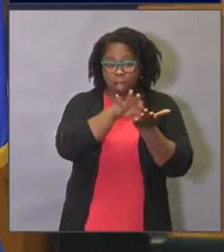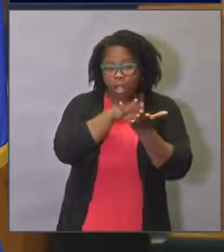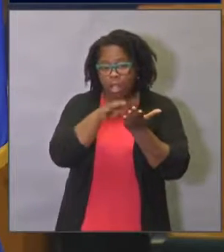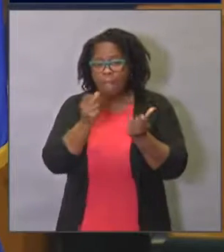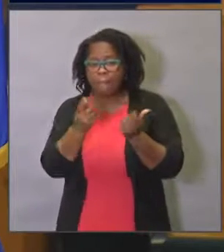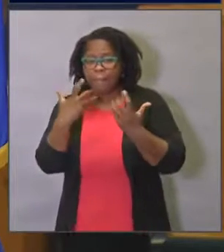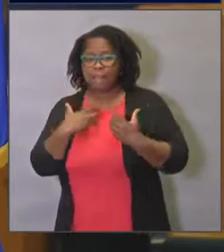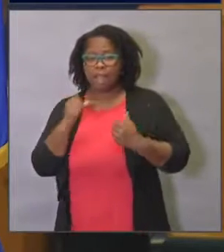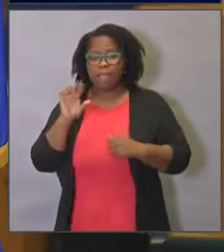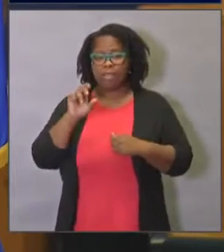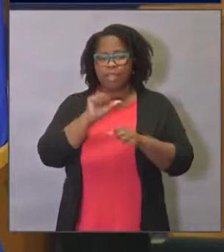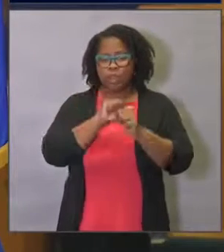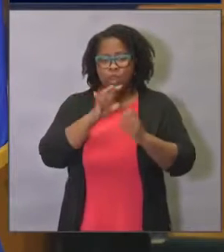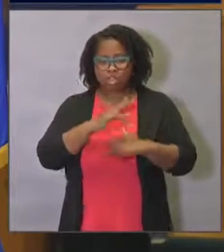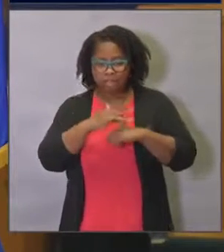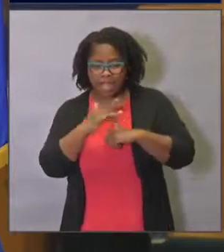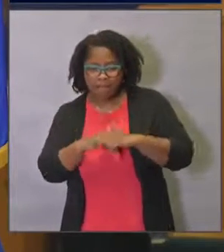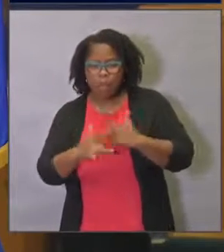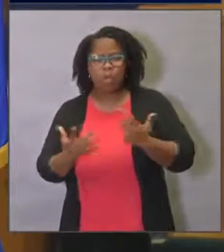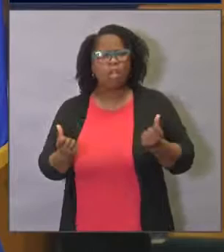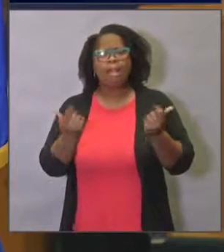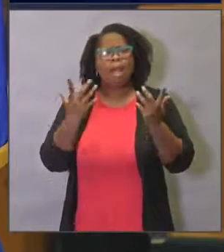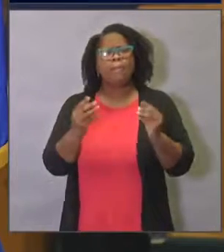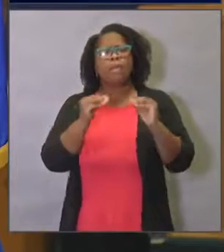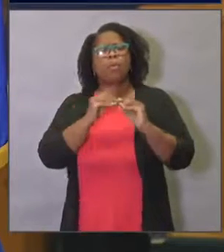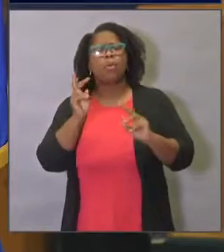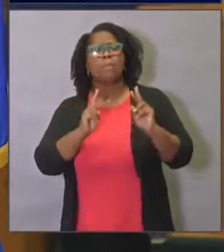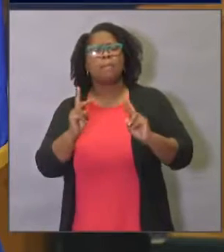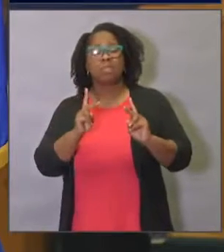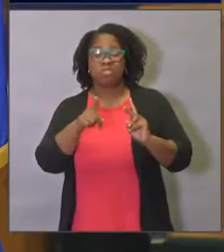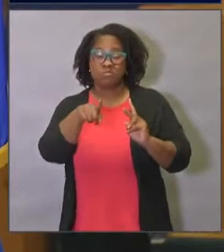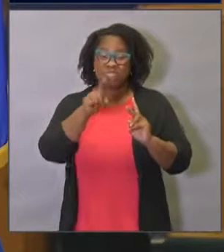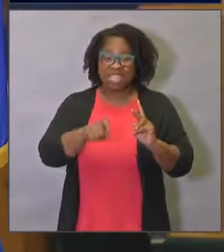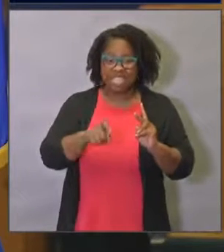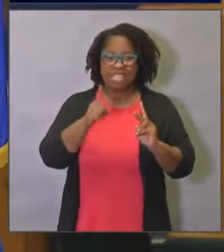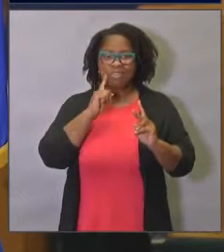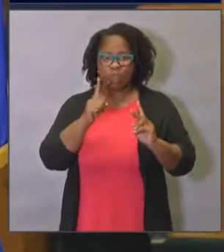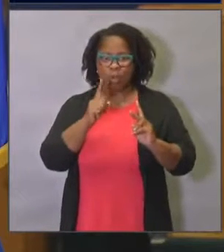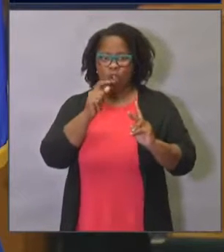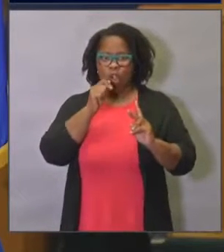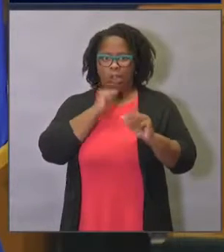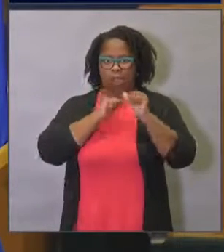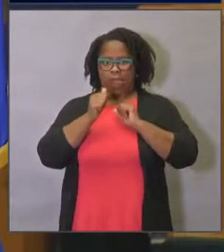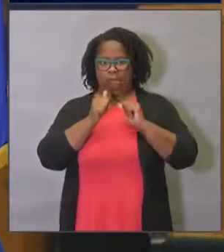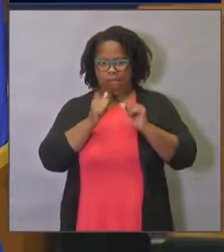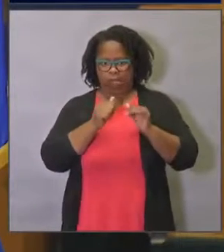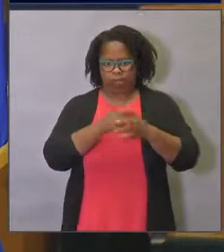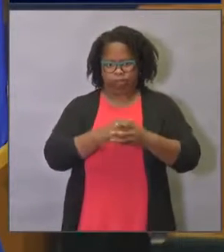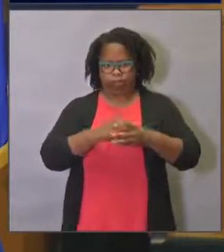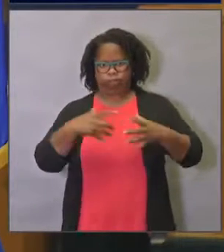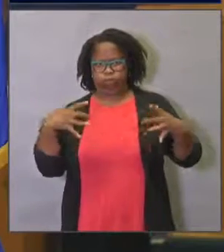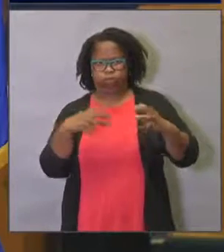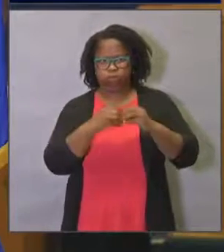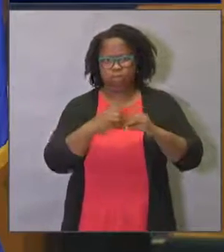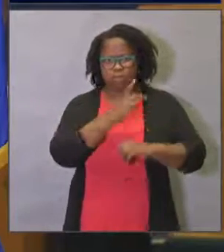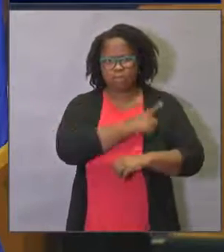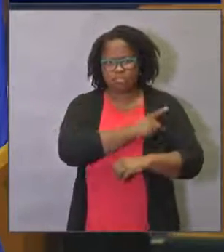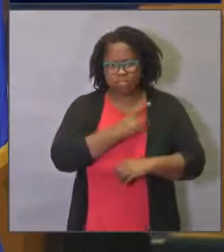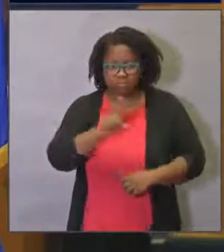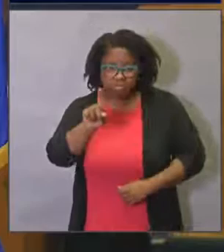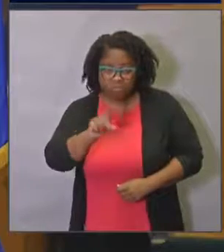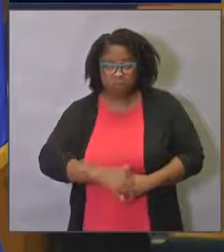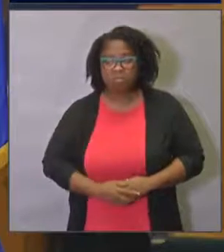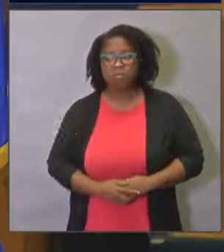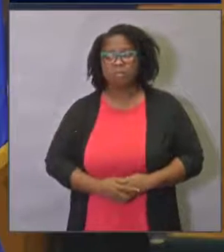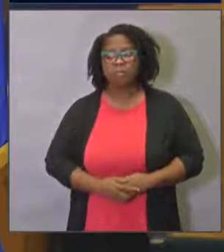healthcare workers available? Do you have figures on how many more might be needed to deal with the growing wave of patients? And I'm wondering if there's any consideration